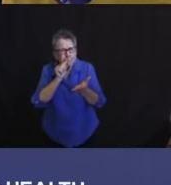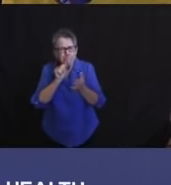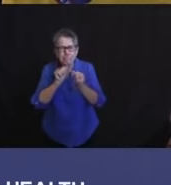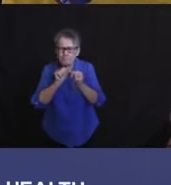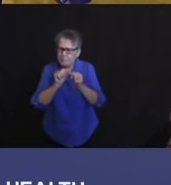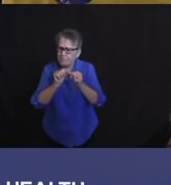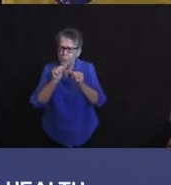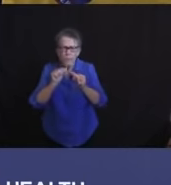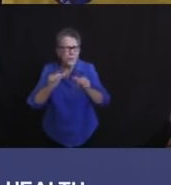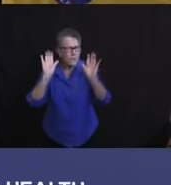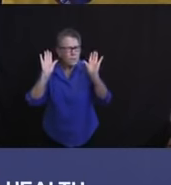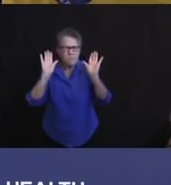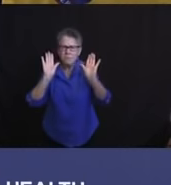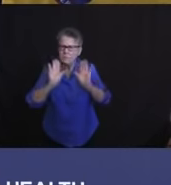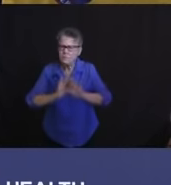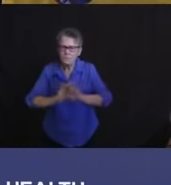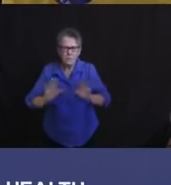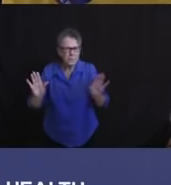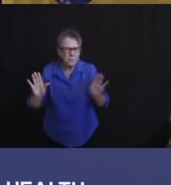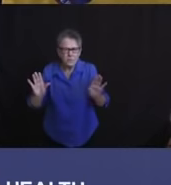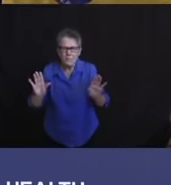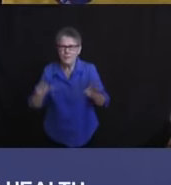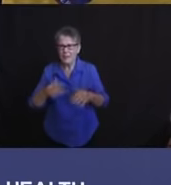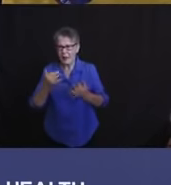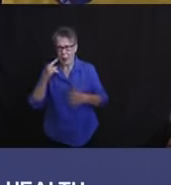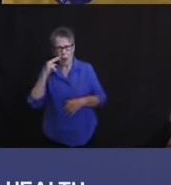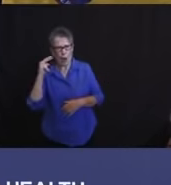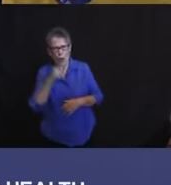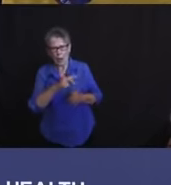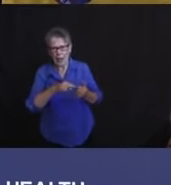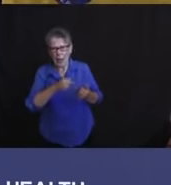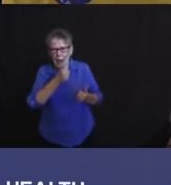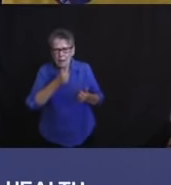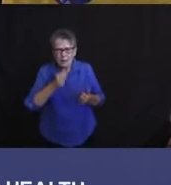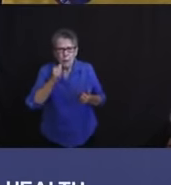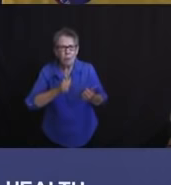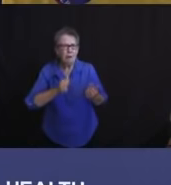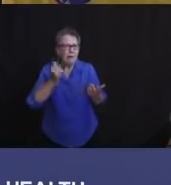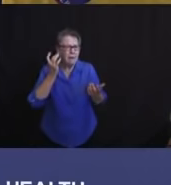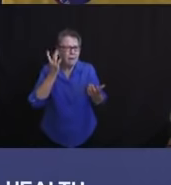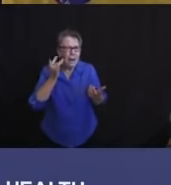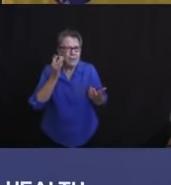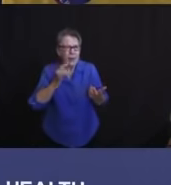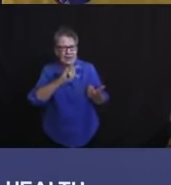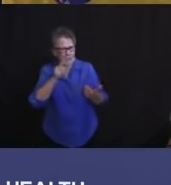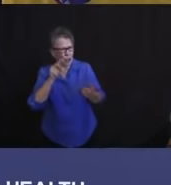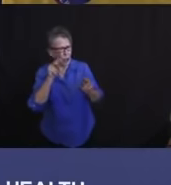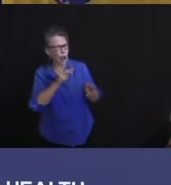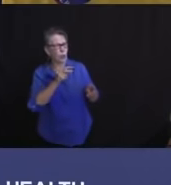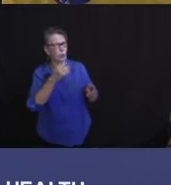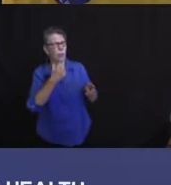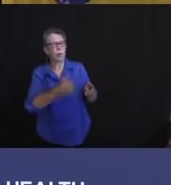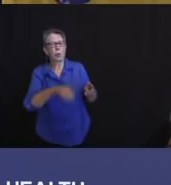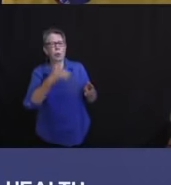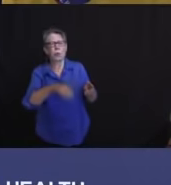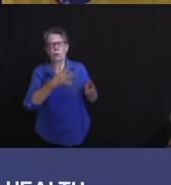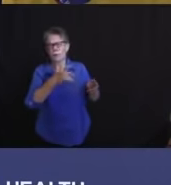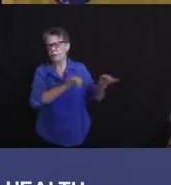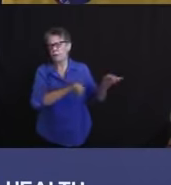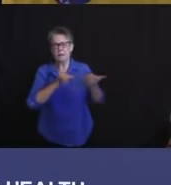in Arizona, California, particularly in that Imperial County in the south, rural California that abuts